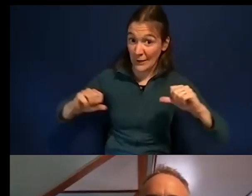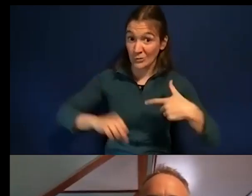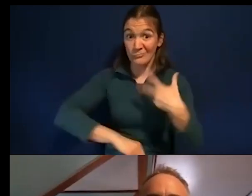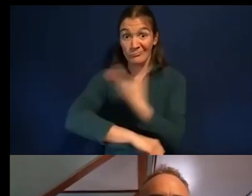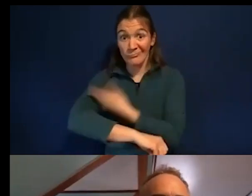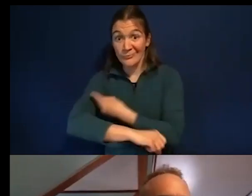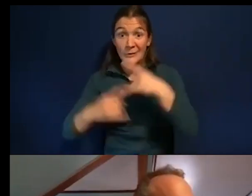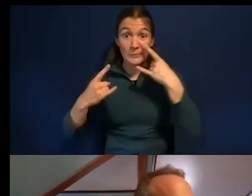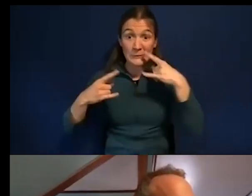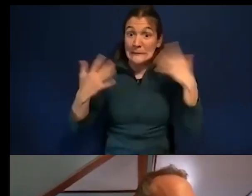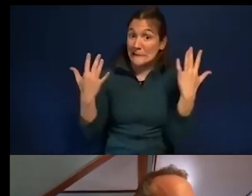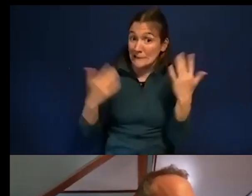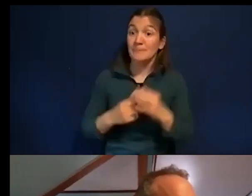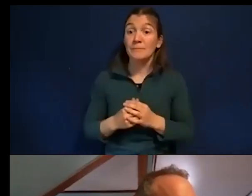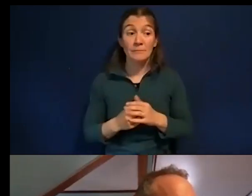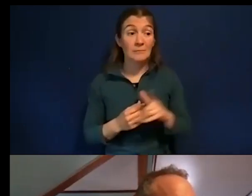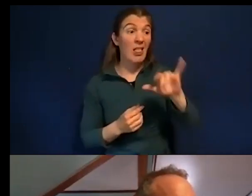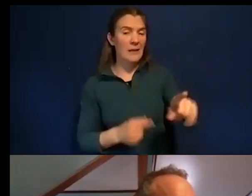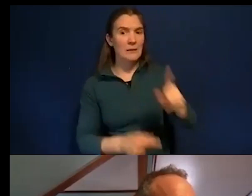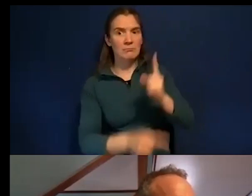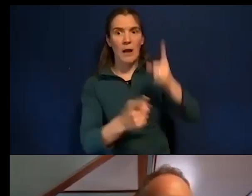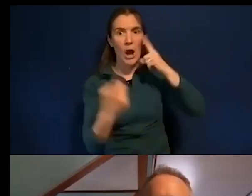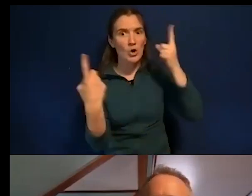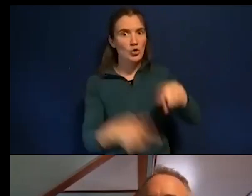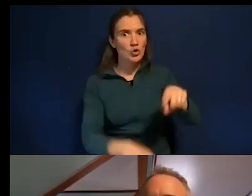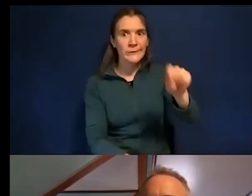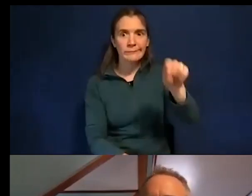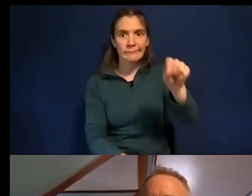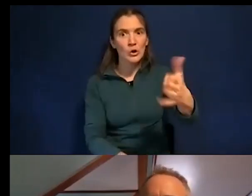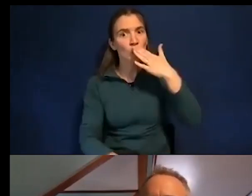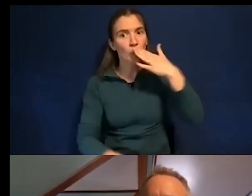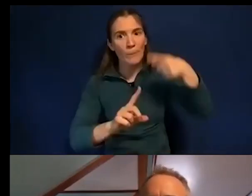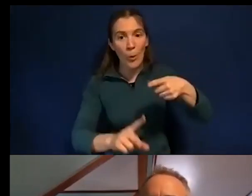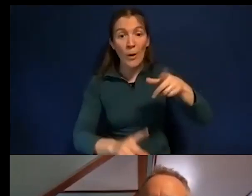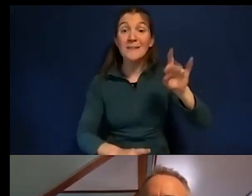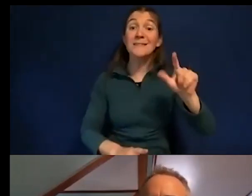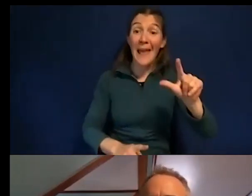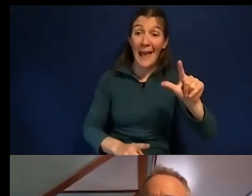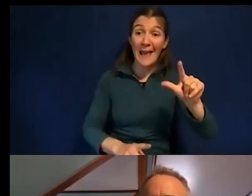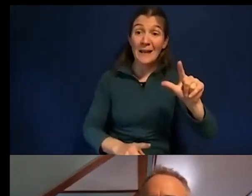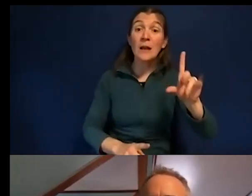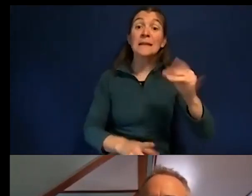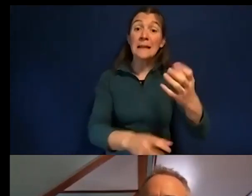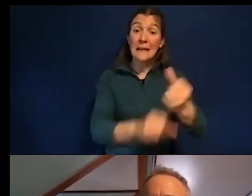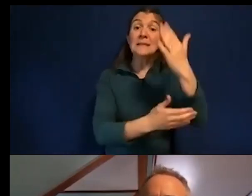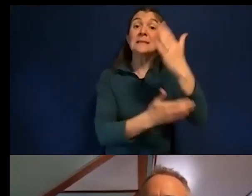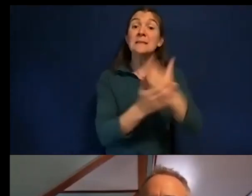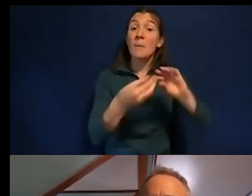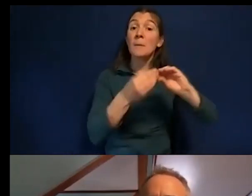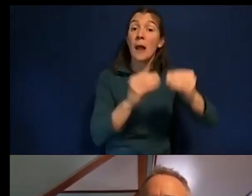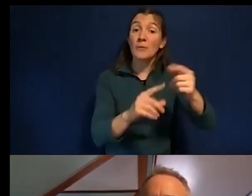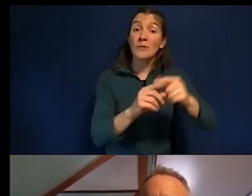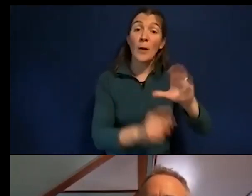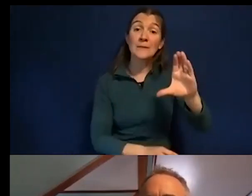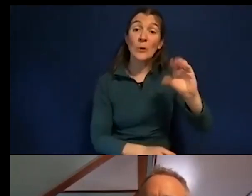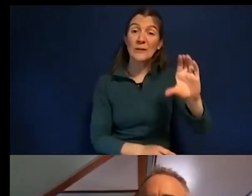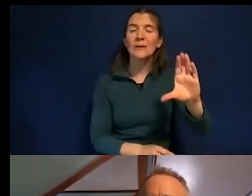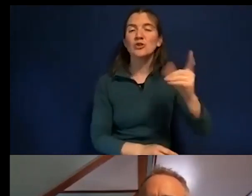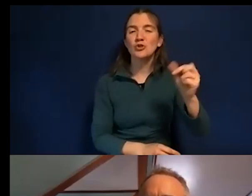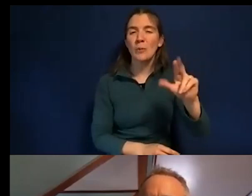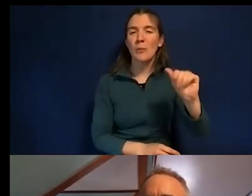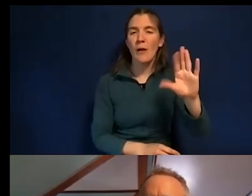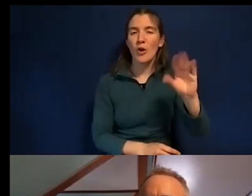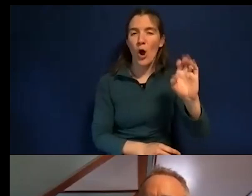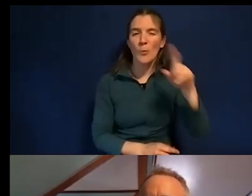Great, Jessica. I couldn't agree more. And I think Daniel got us some data from the chamber that might be useful for our discussion as